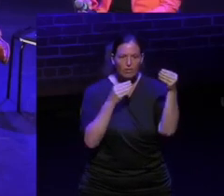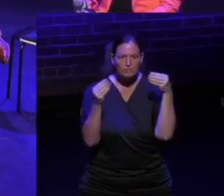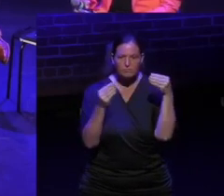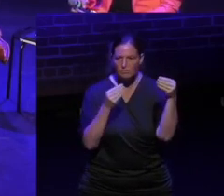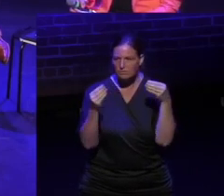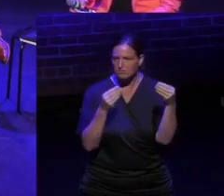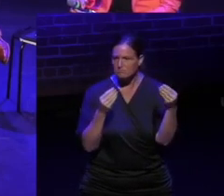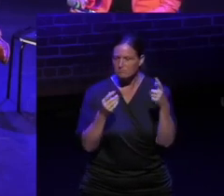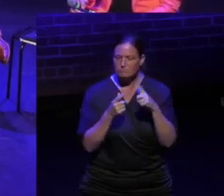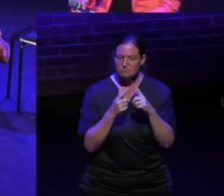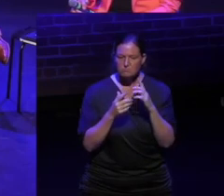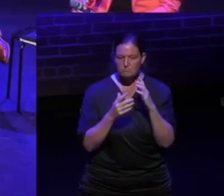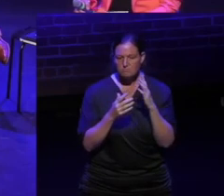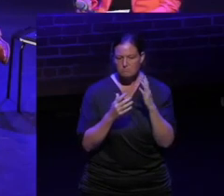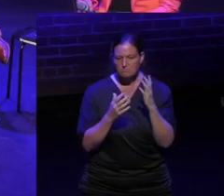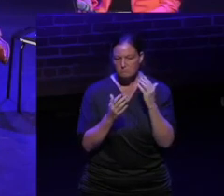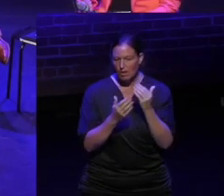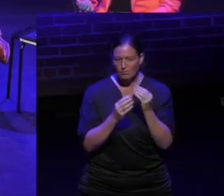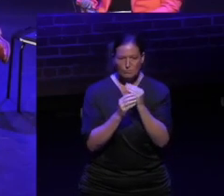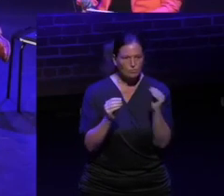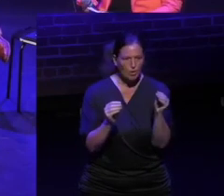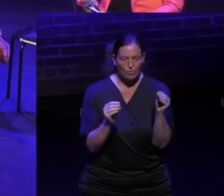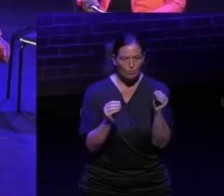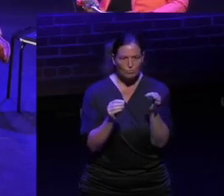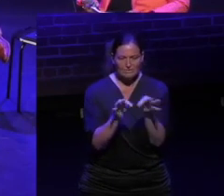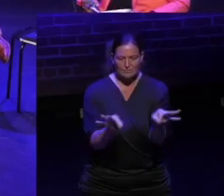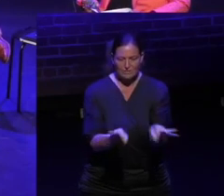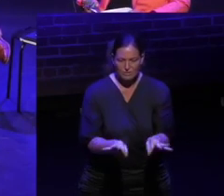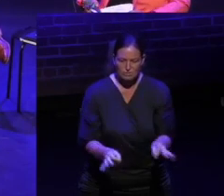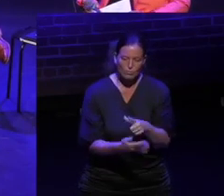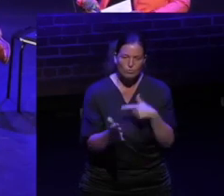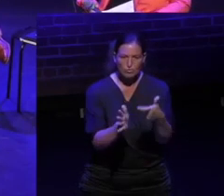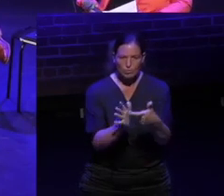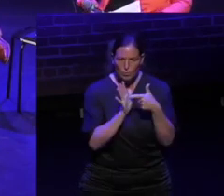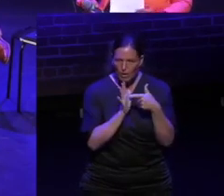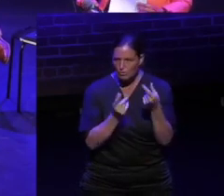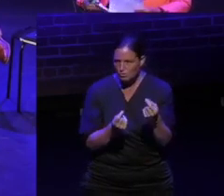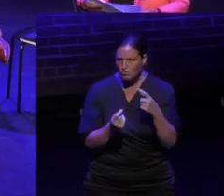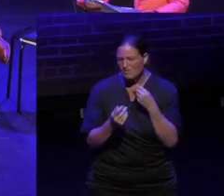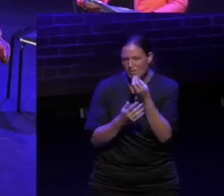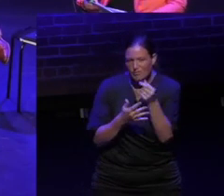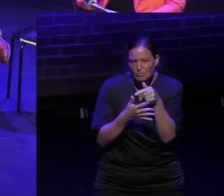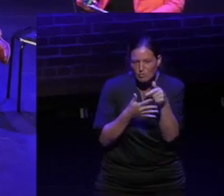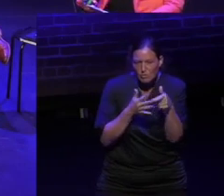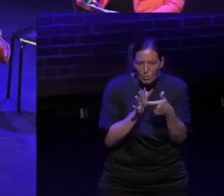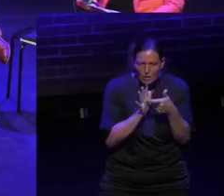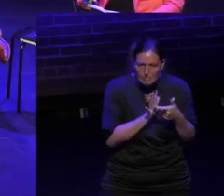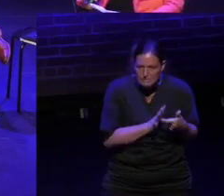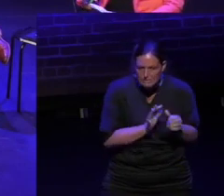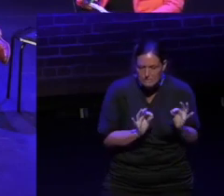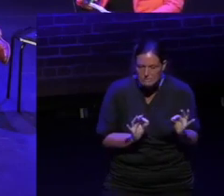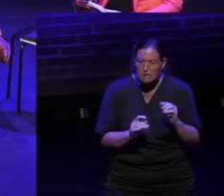the fact that it has almost no definition in terms of the things you are required to do. There's just a few things. And so many